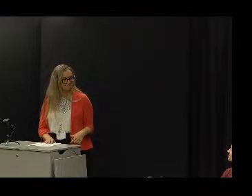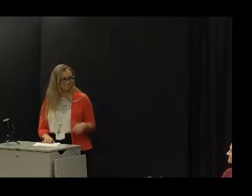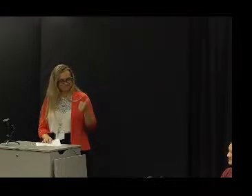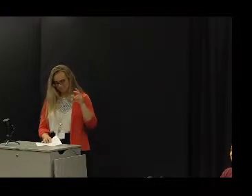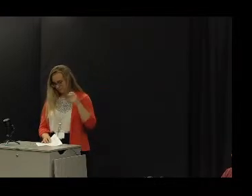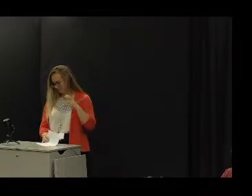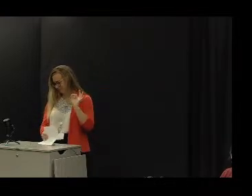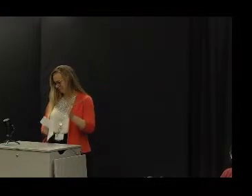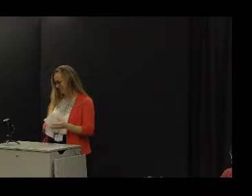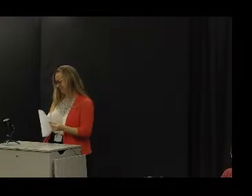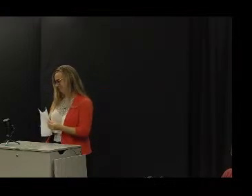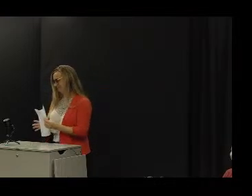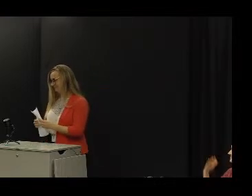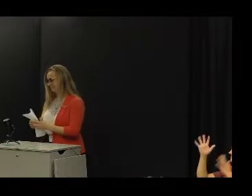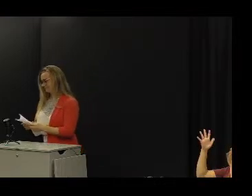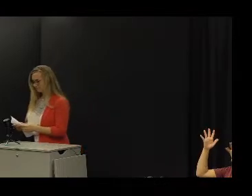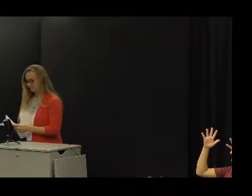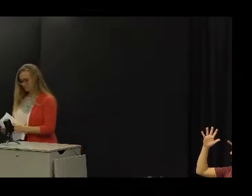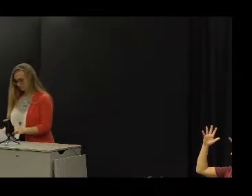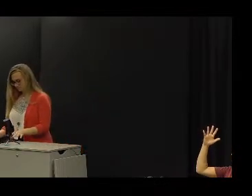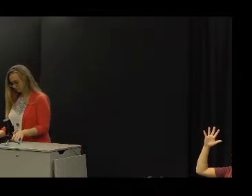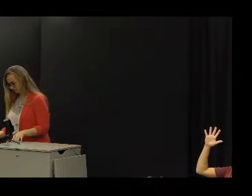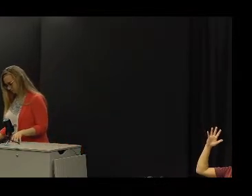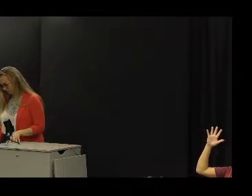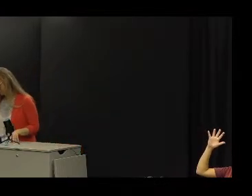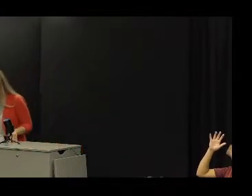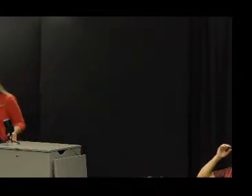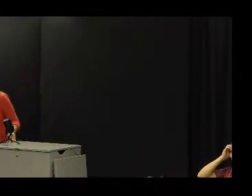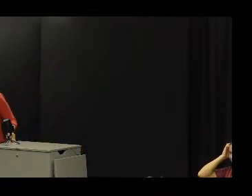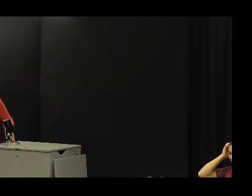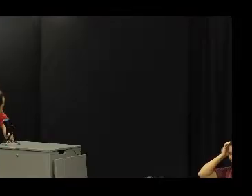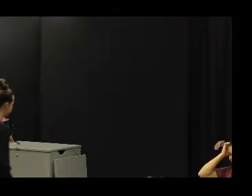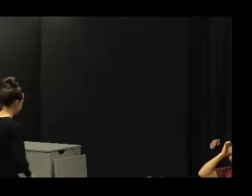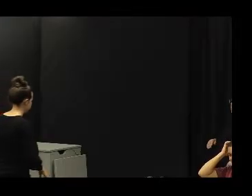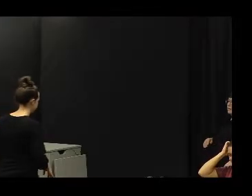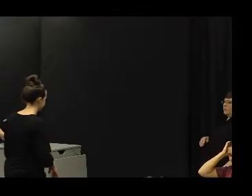And that is all for tonight. Emma says thank you, as does Jeff.